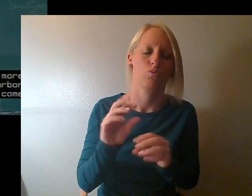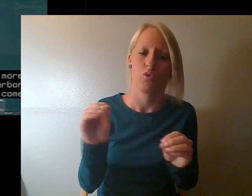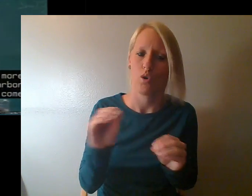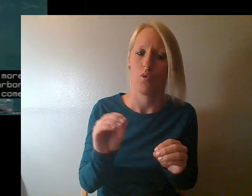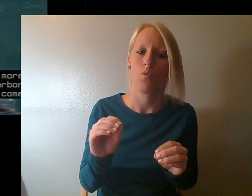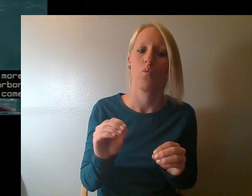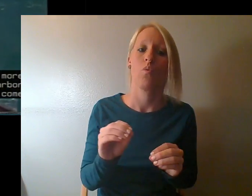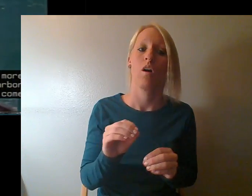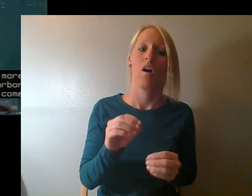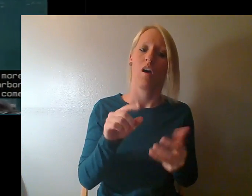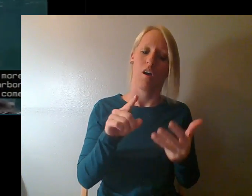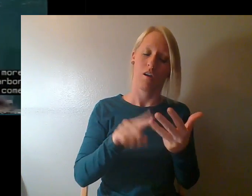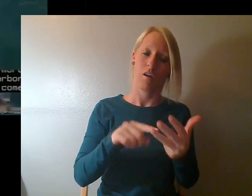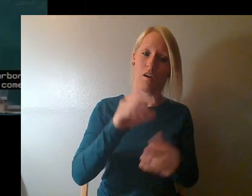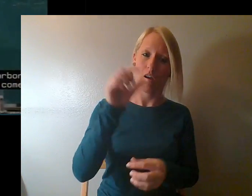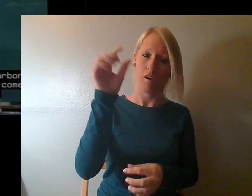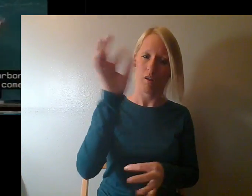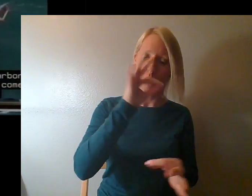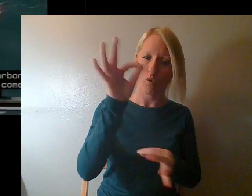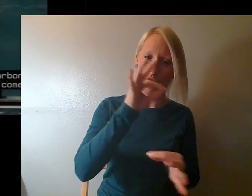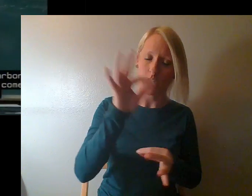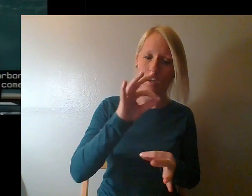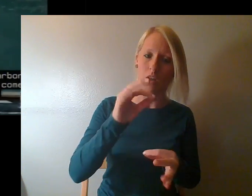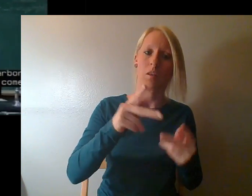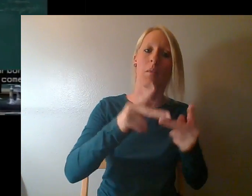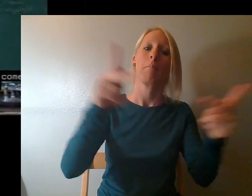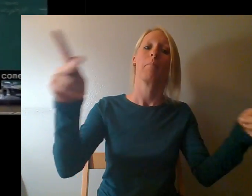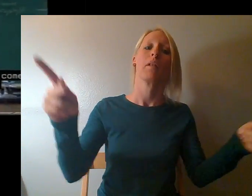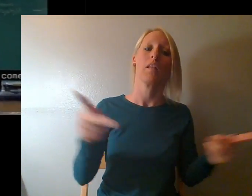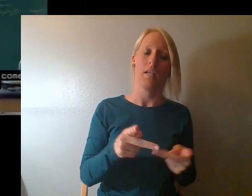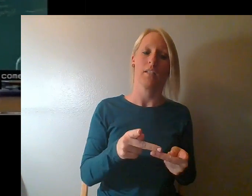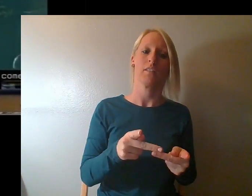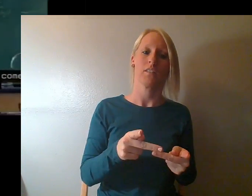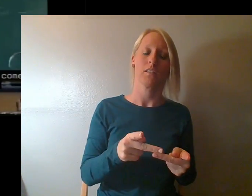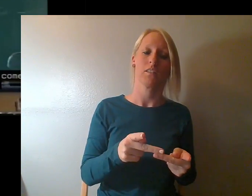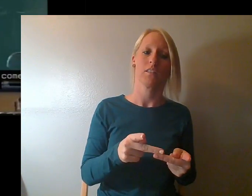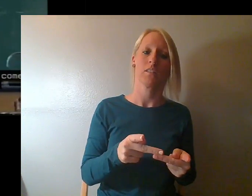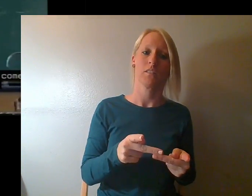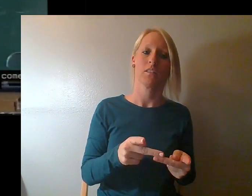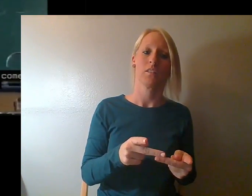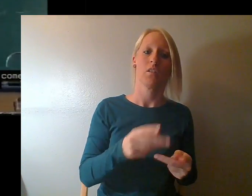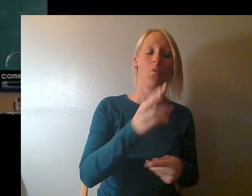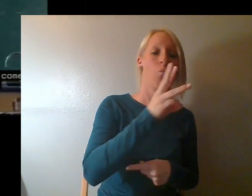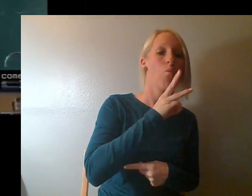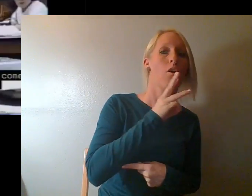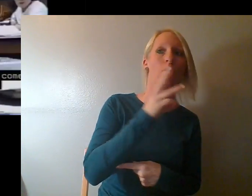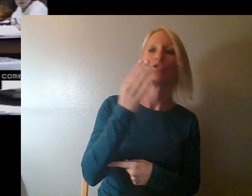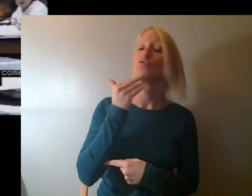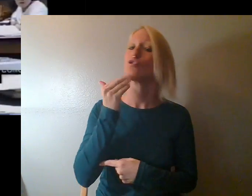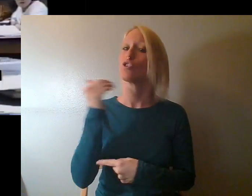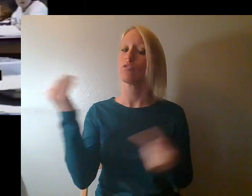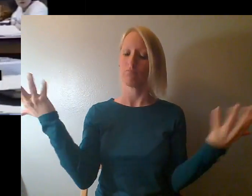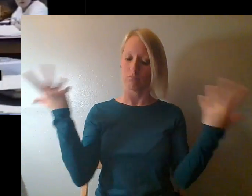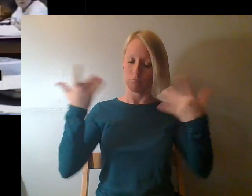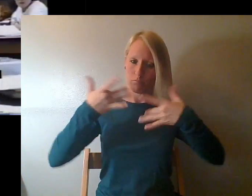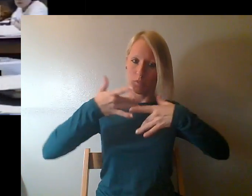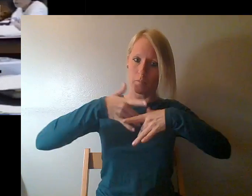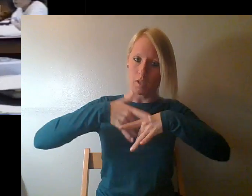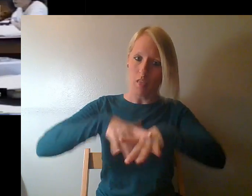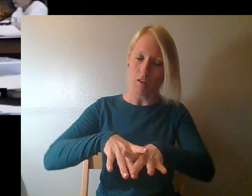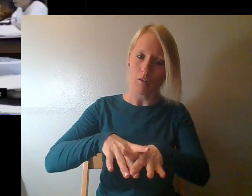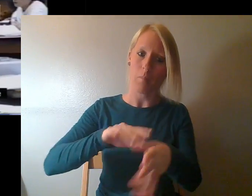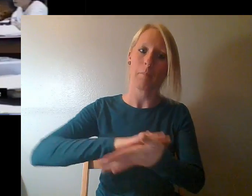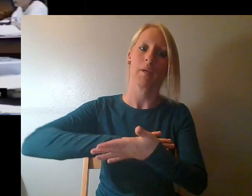and the water will come together to form sugar and oxygen. Beth? I don't understand. So is